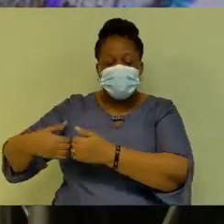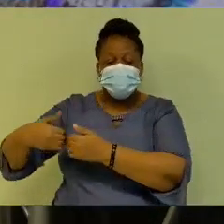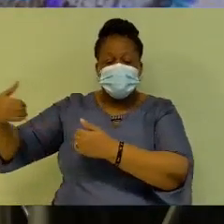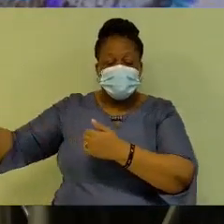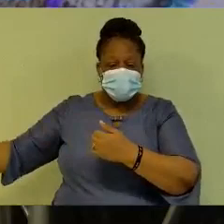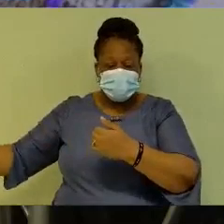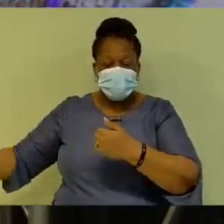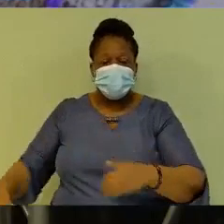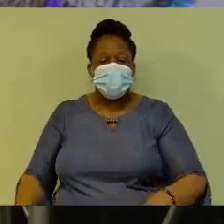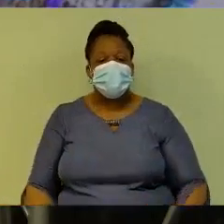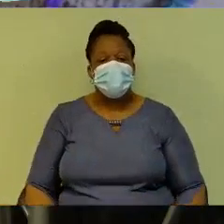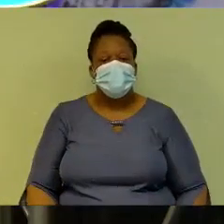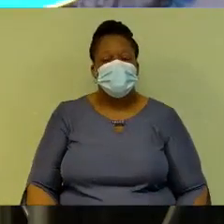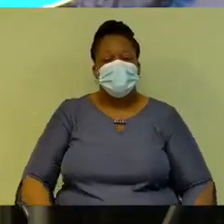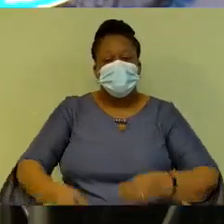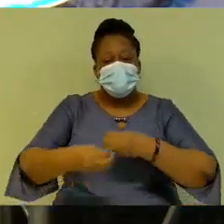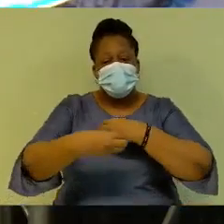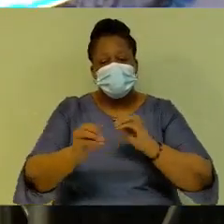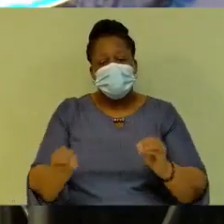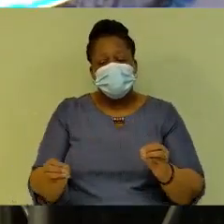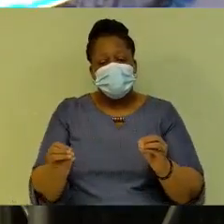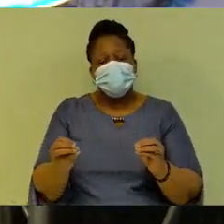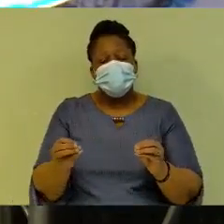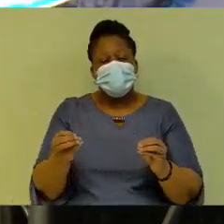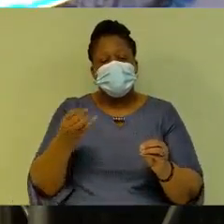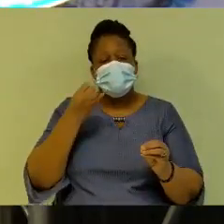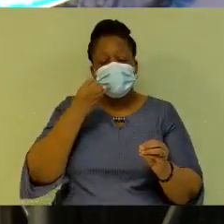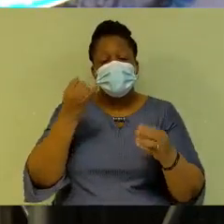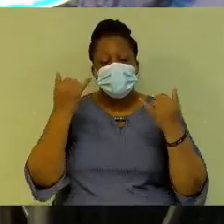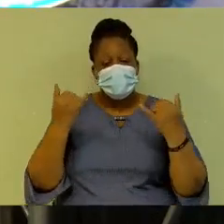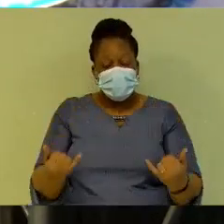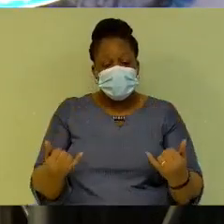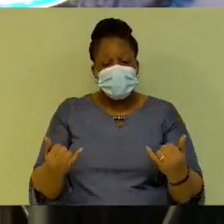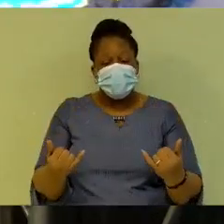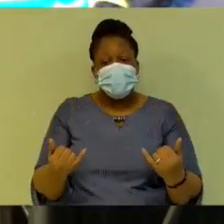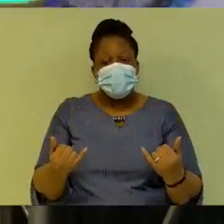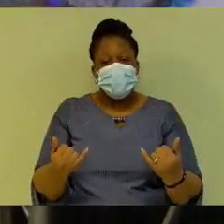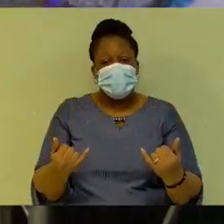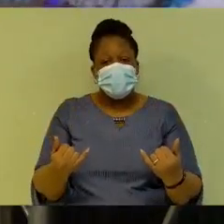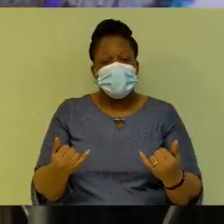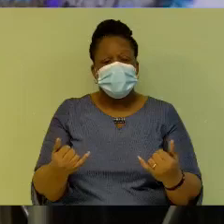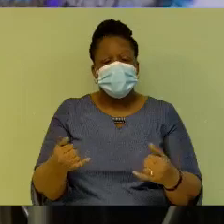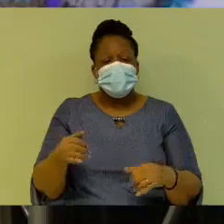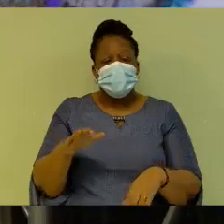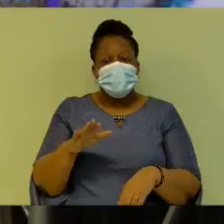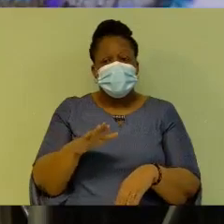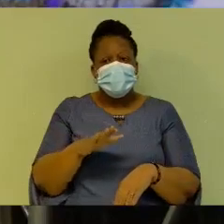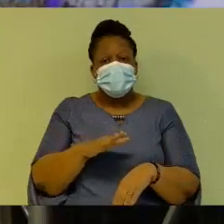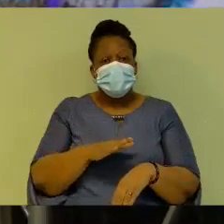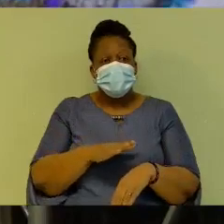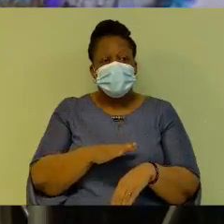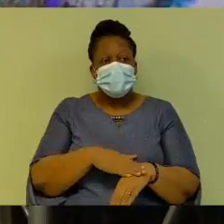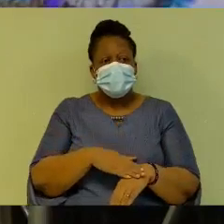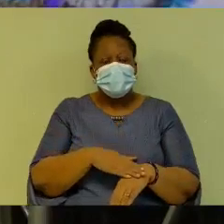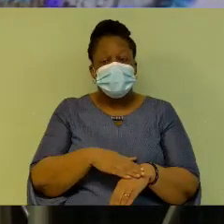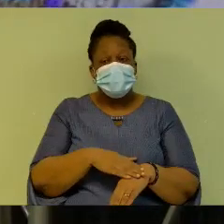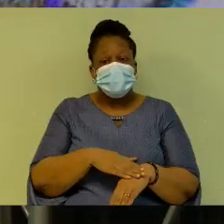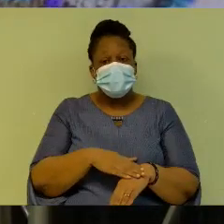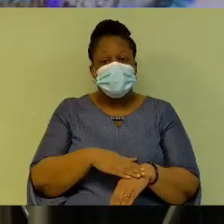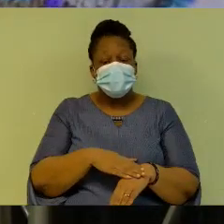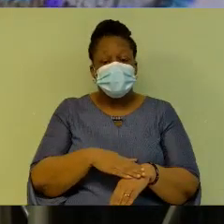distancing. Our office currently operates from 2 locations, the main office, which is located at the Ministry of Community Development